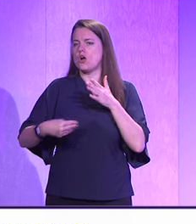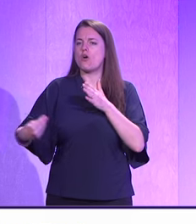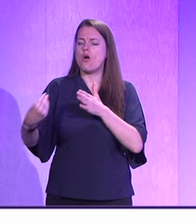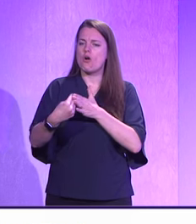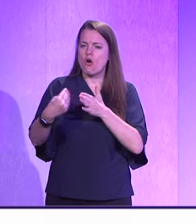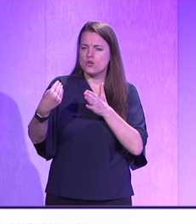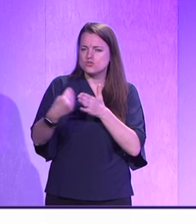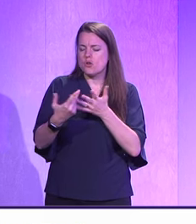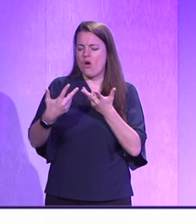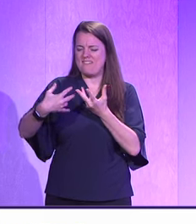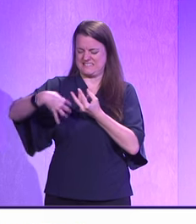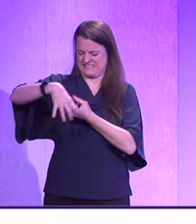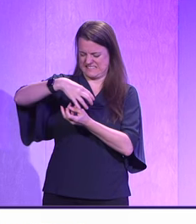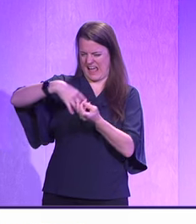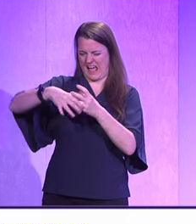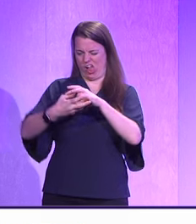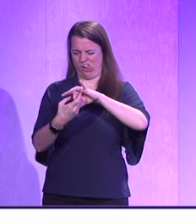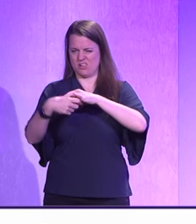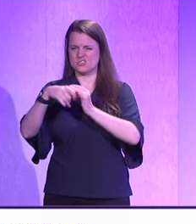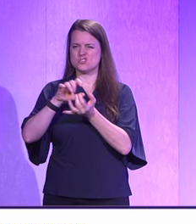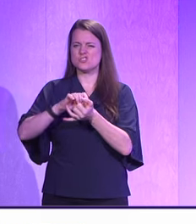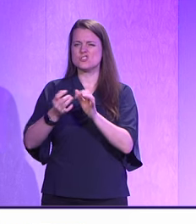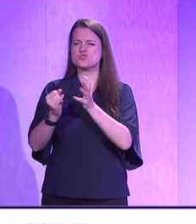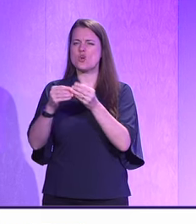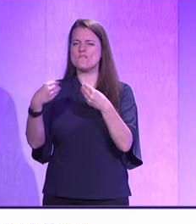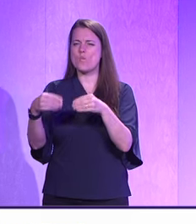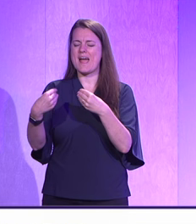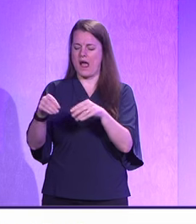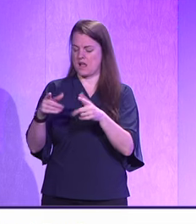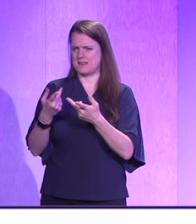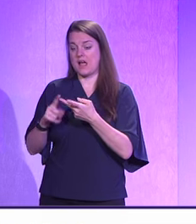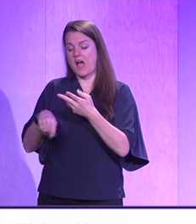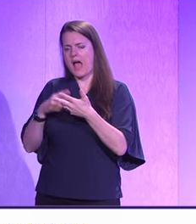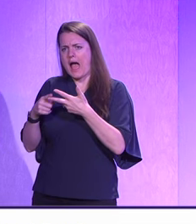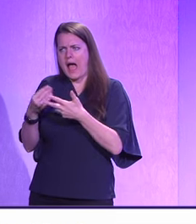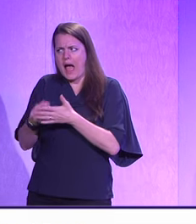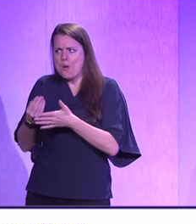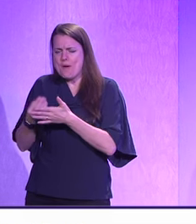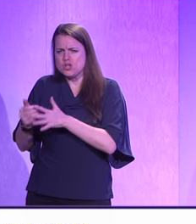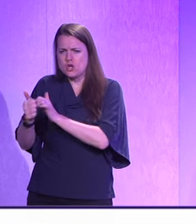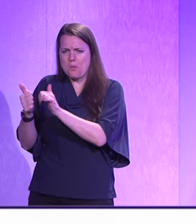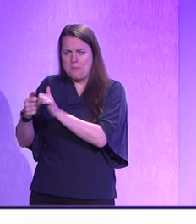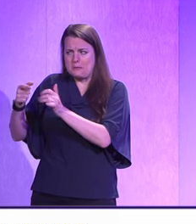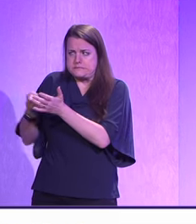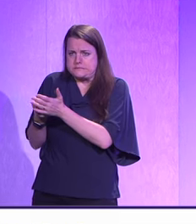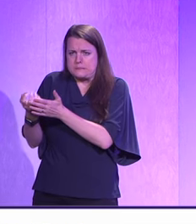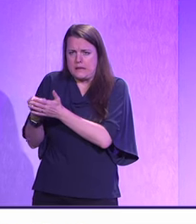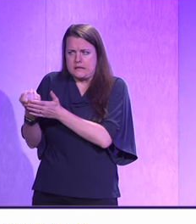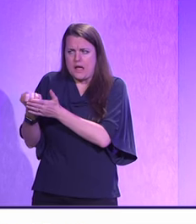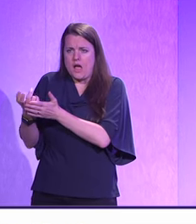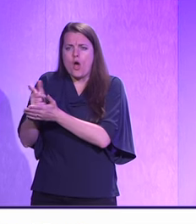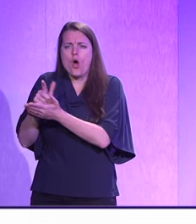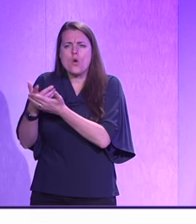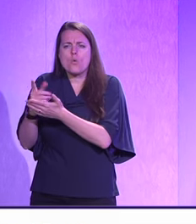of tangled software. How much are organizations spending just on